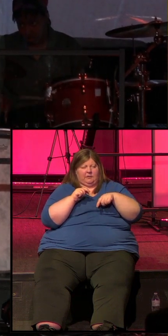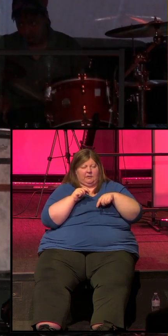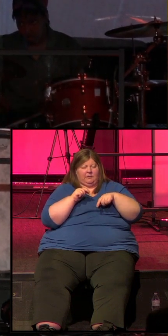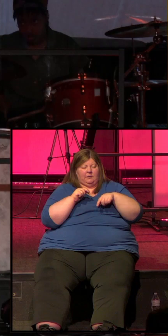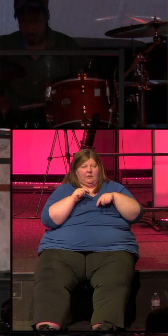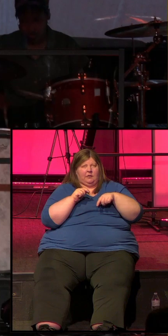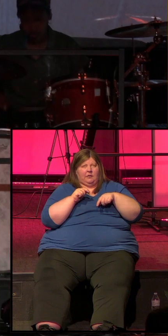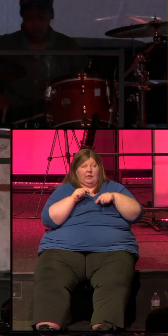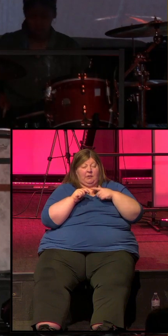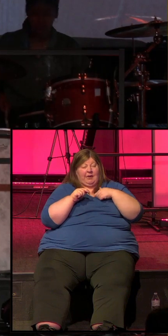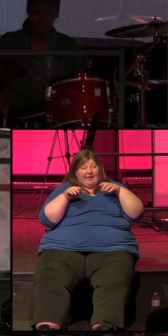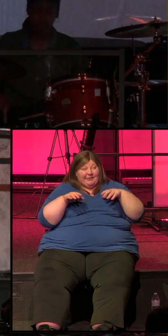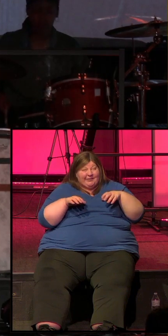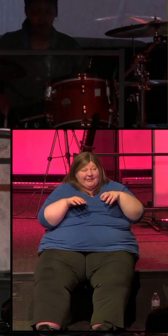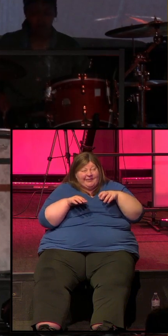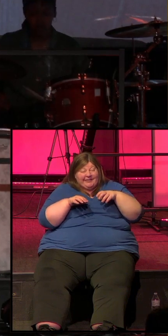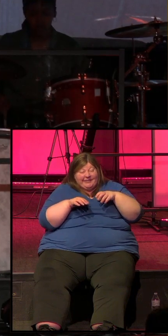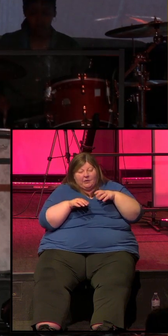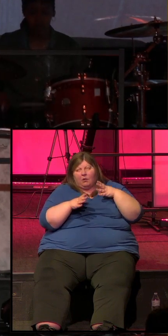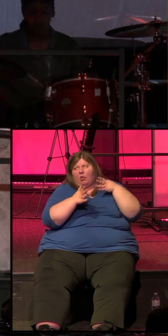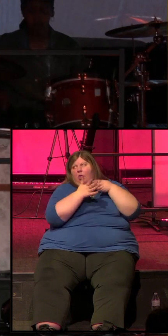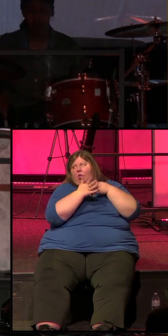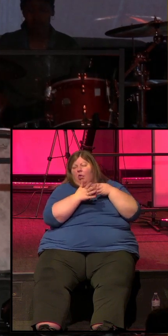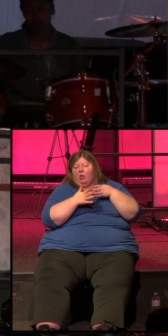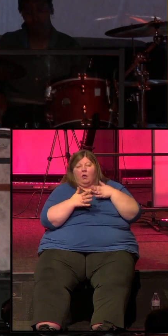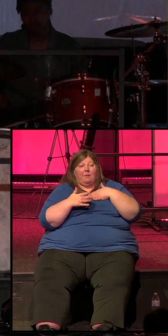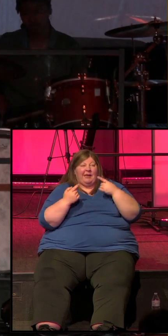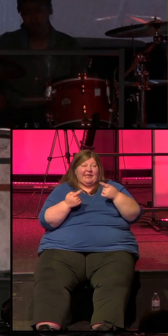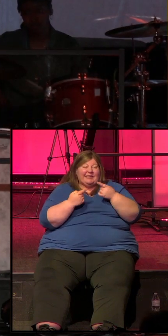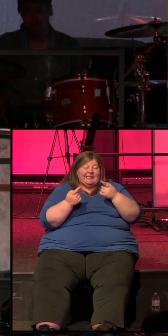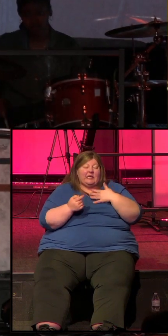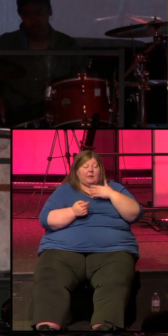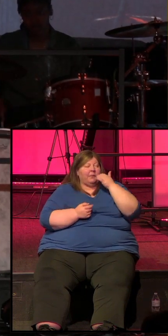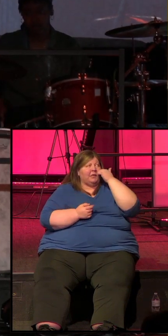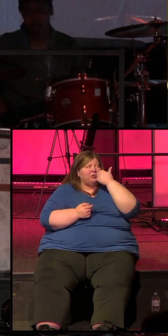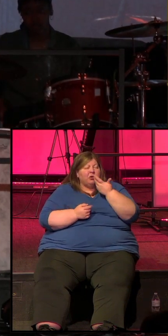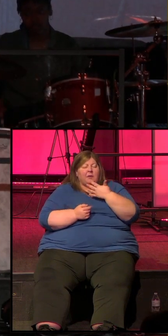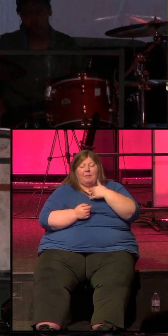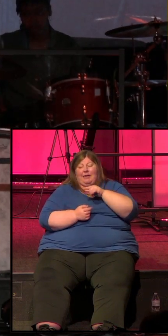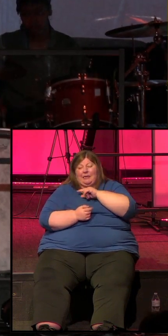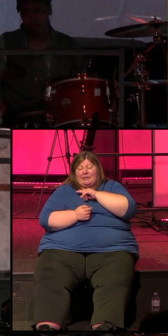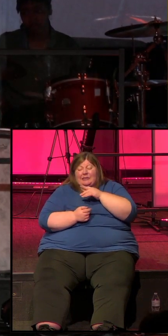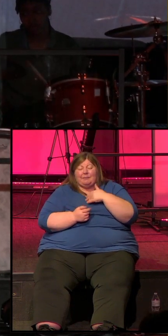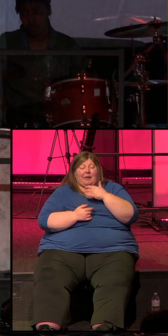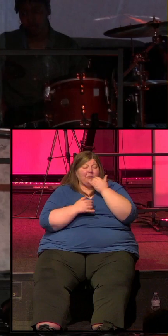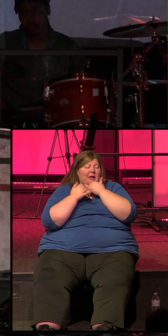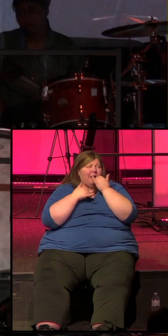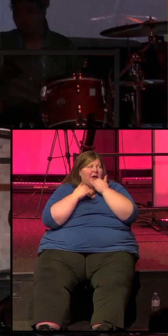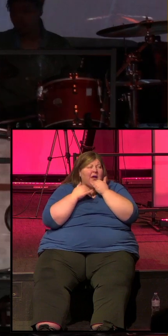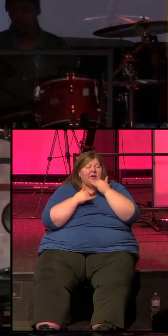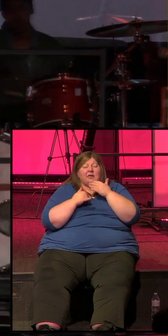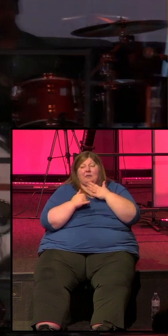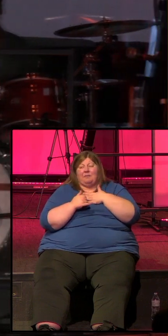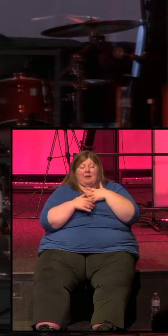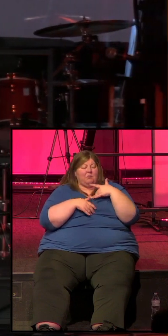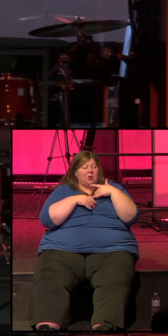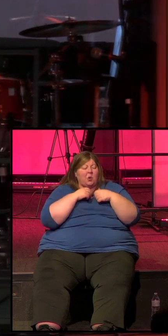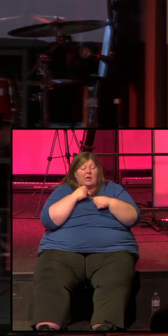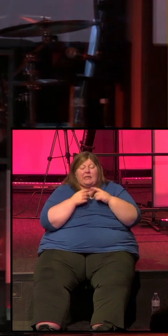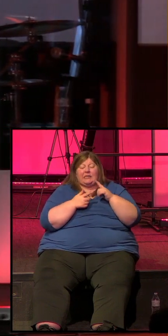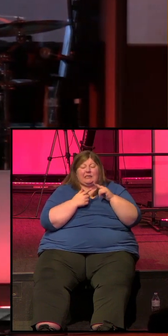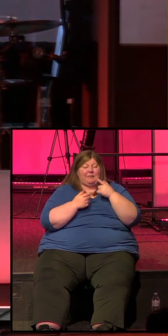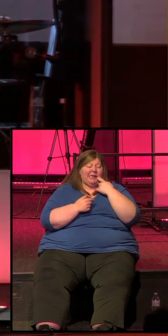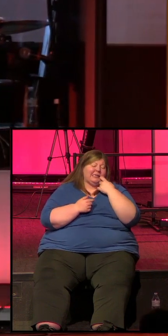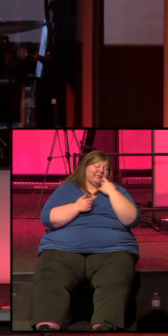works against it. I bring my sin, I bring my shame, I bring my guilt, I bring my wrongdoing, I bring my brokenness, I bring